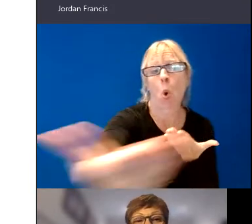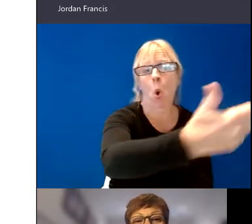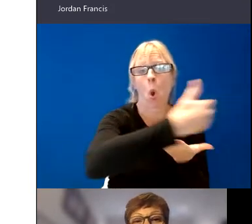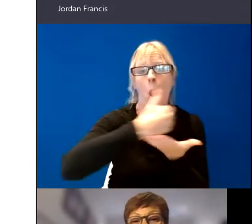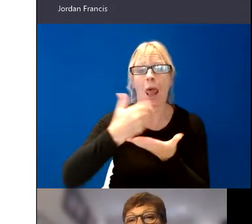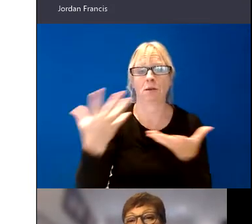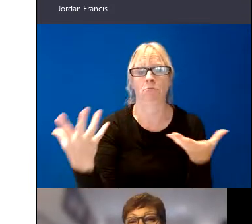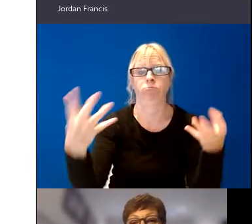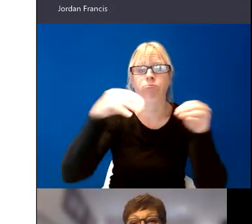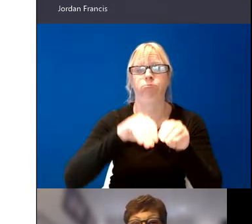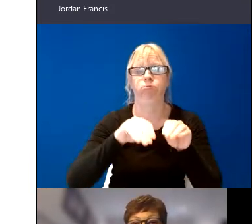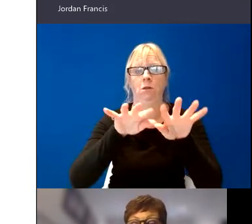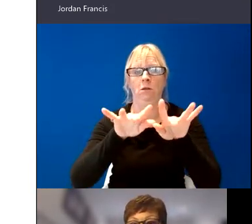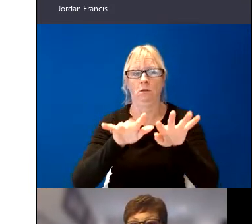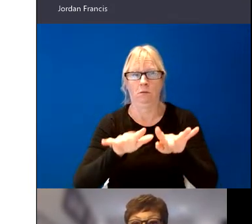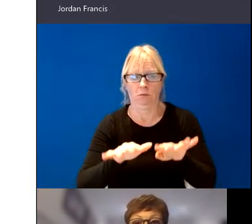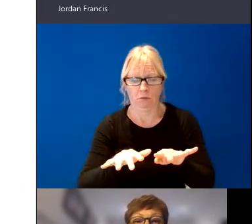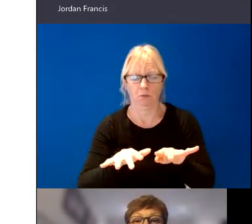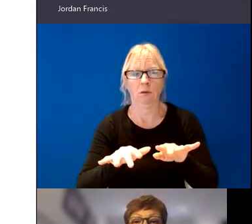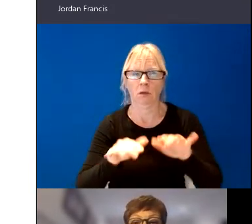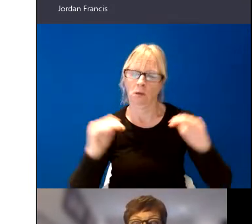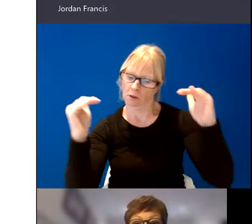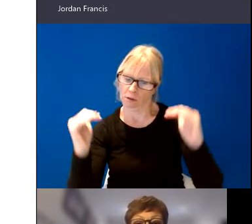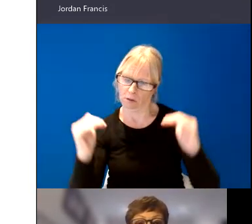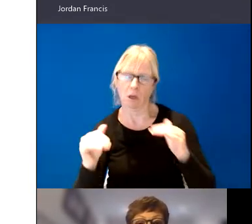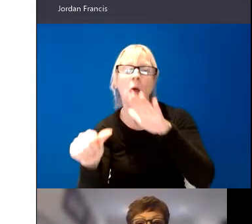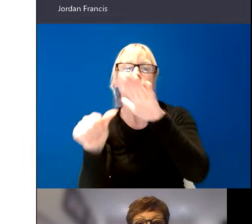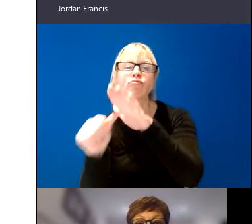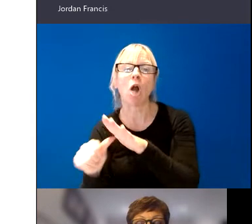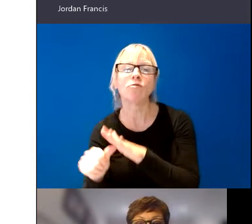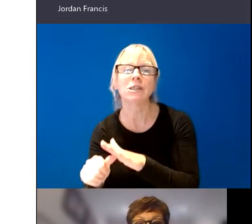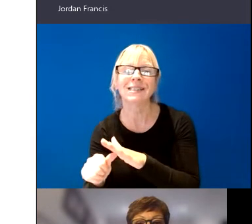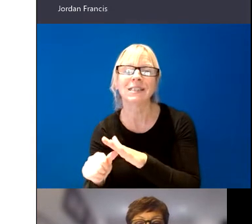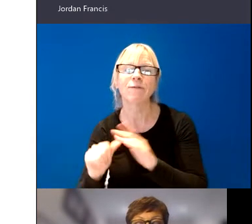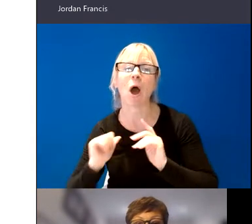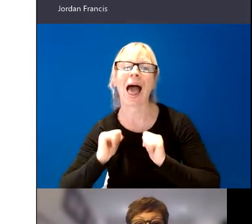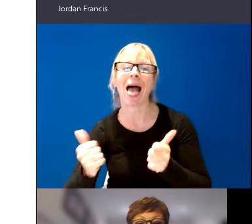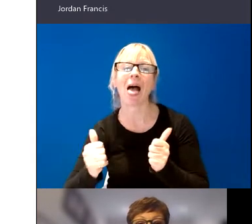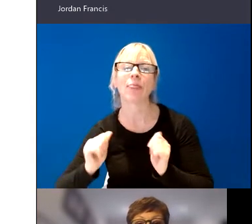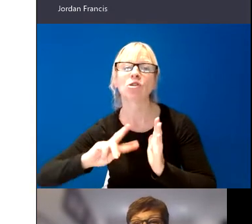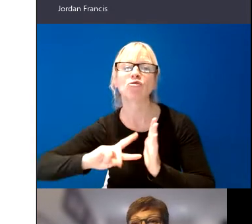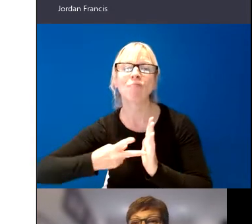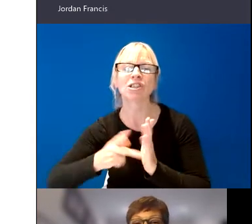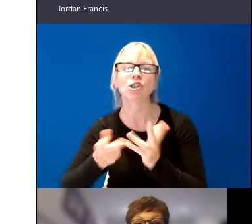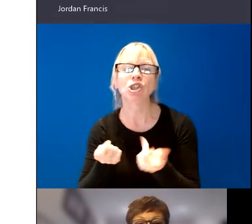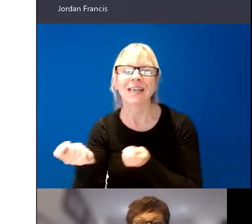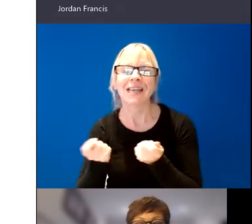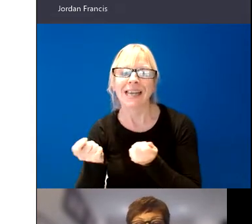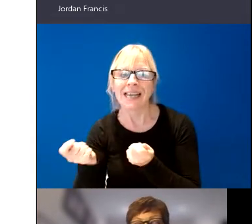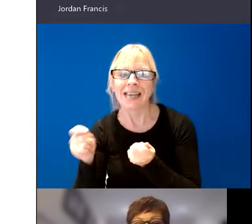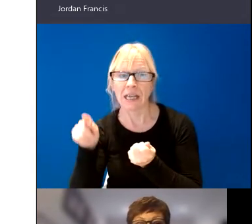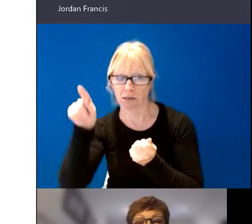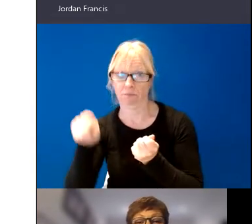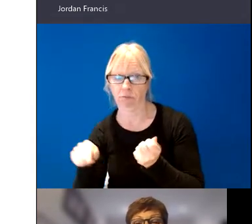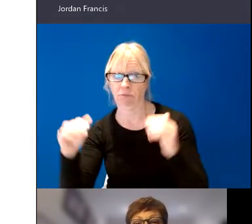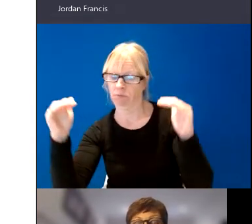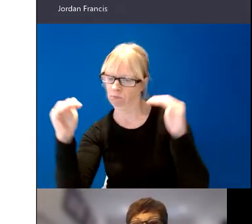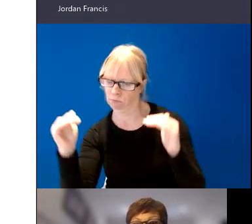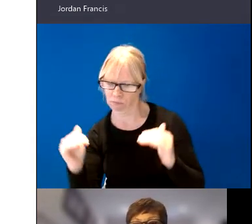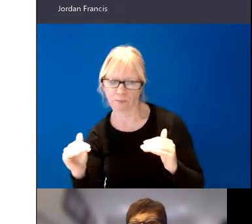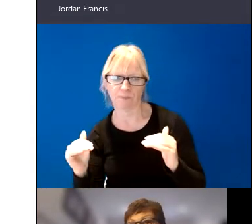under the priority areas in the health and wellbeing strategy, creating a bolder, healthier city. And this webinar is the start